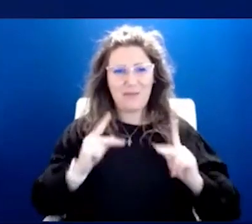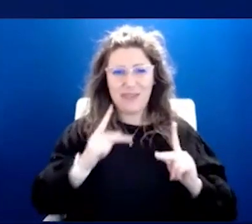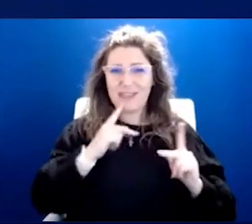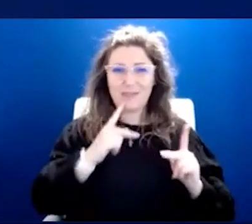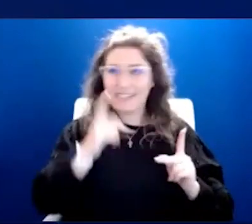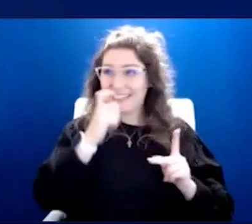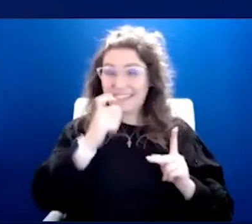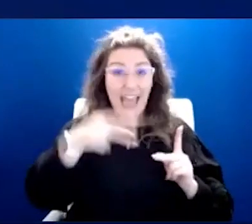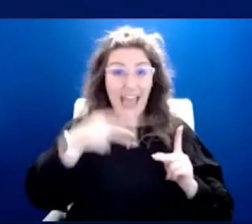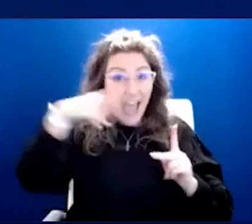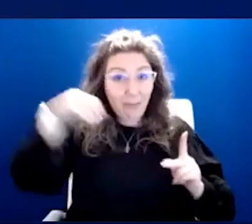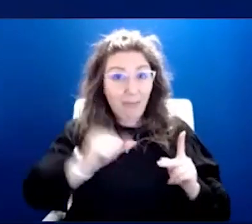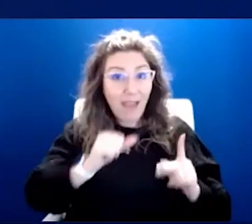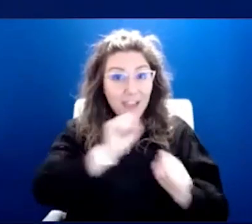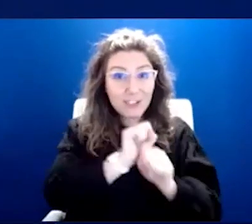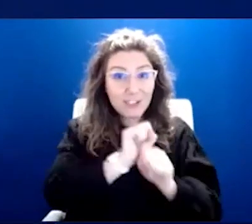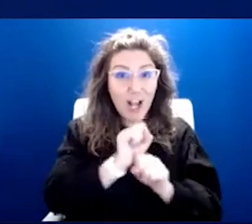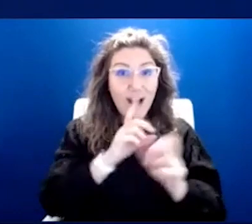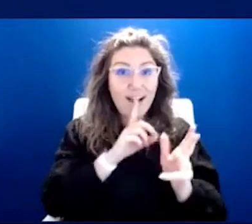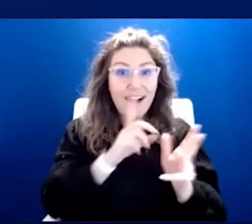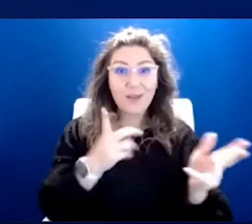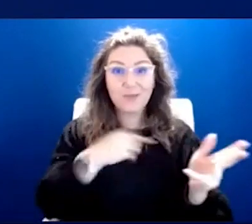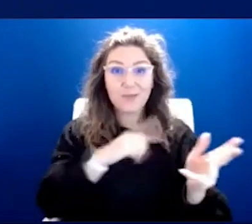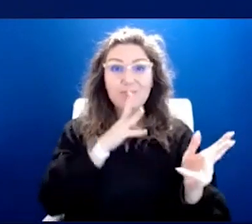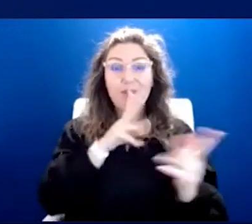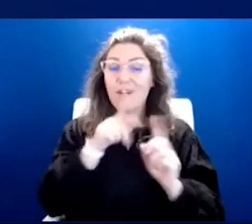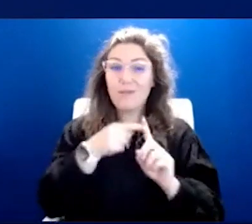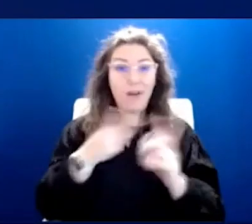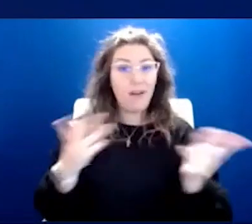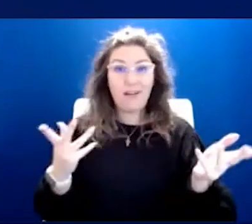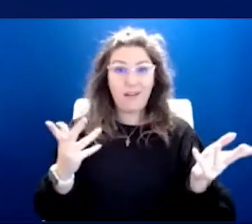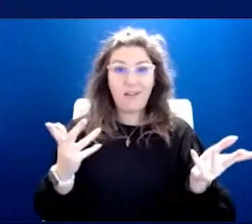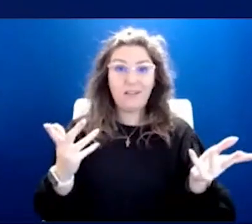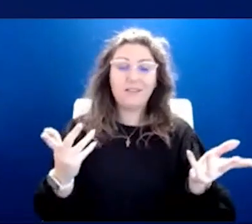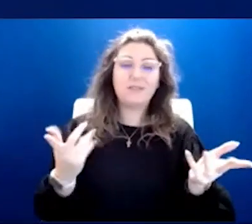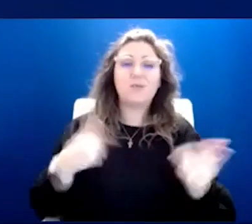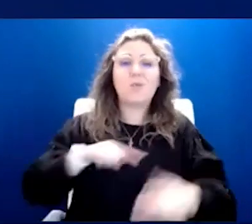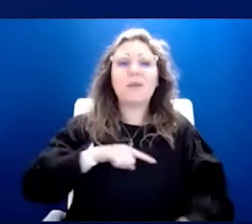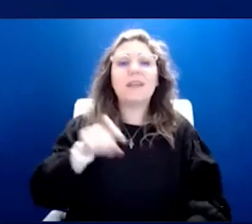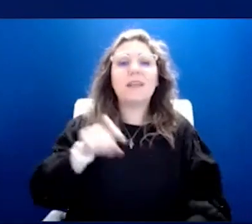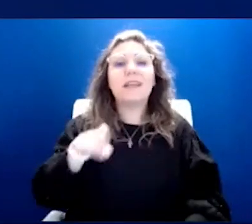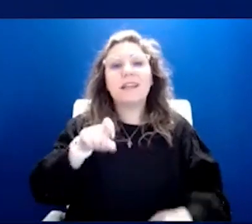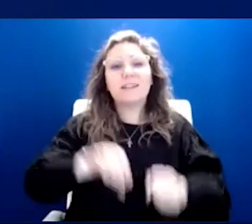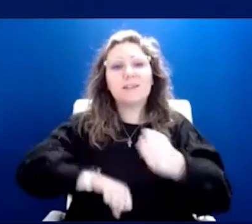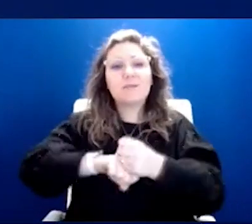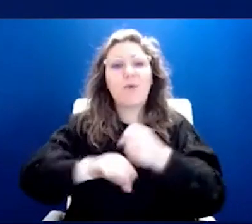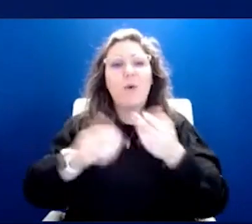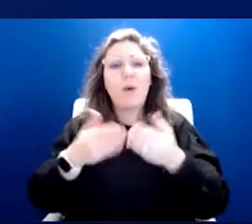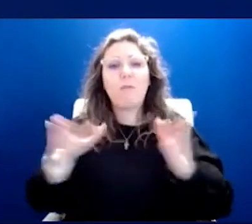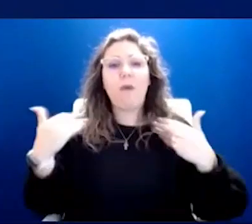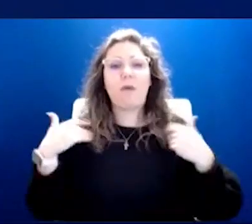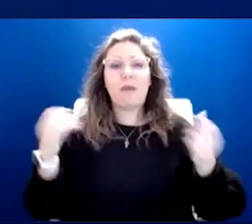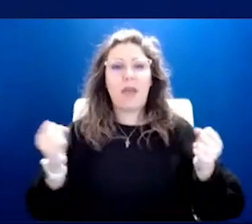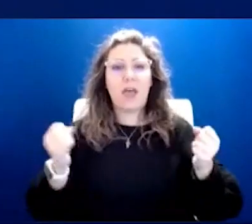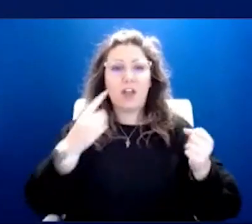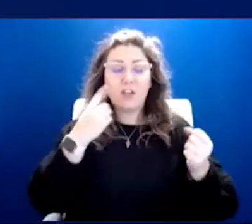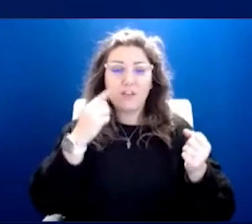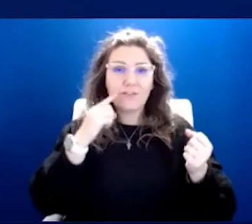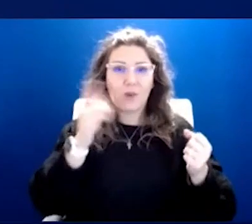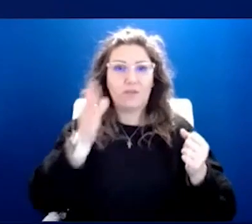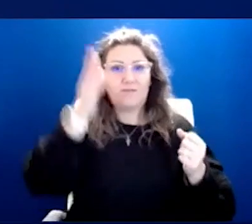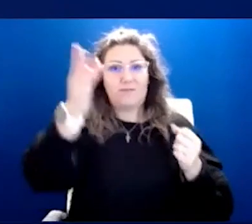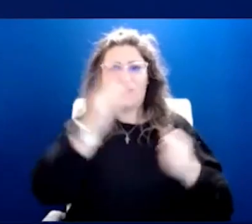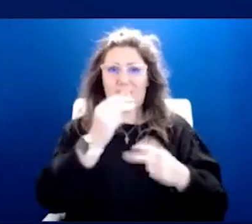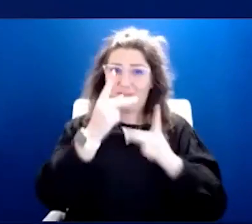jobs we're talking about here, so. We've got to support public health for the long term and figure that out too. I